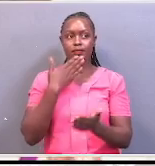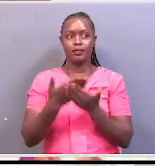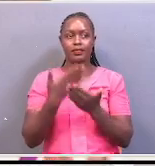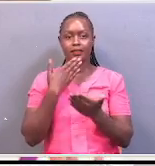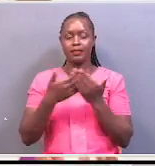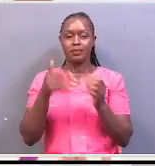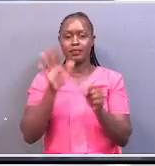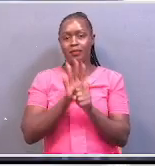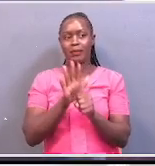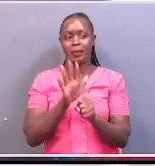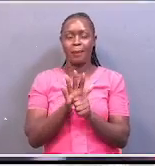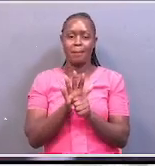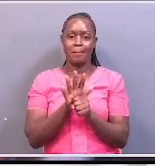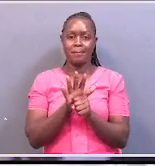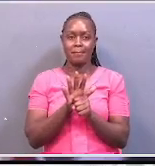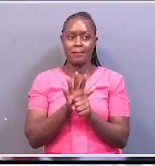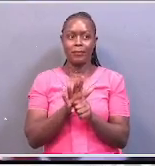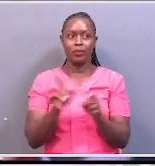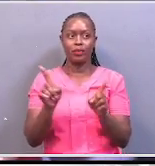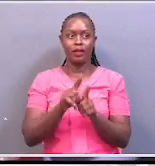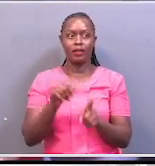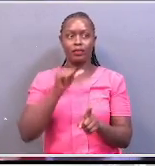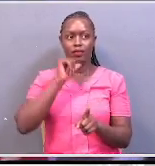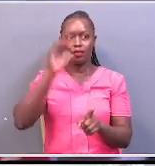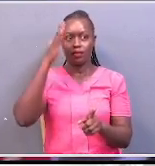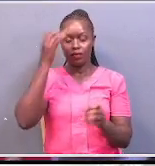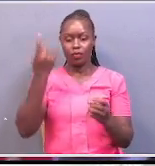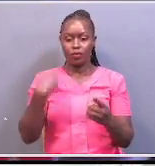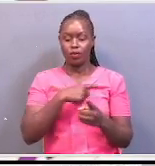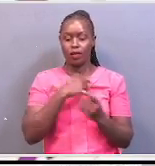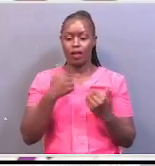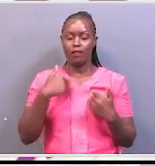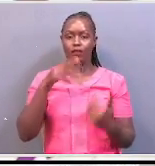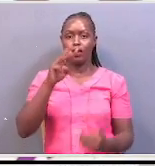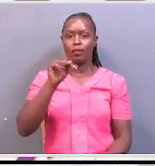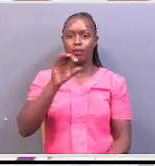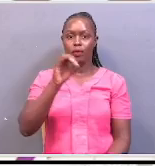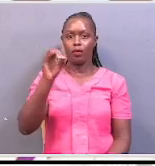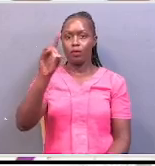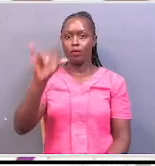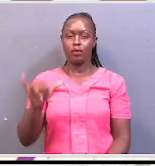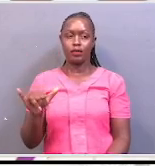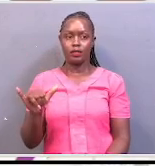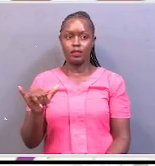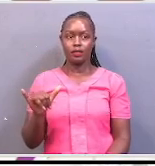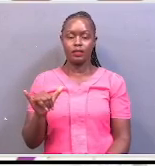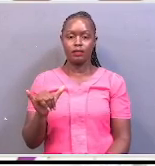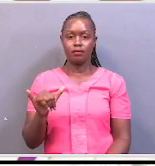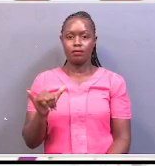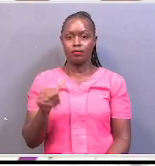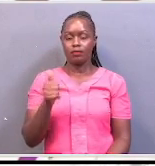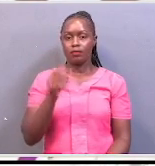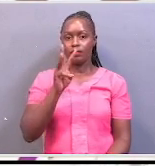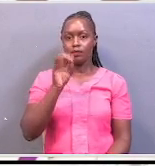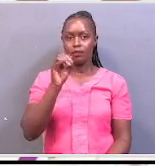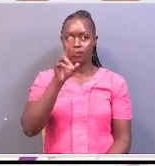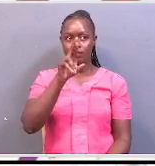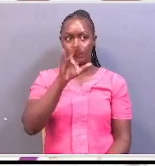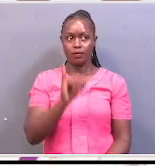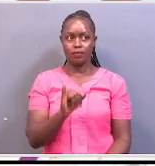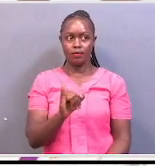brother. And I don't know whether we have Mzee Mudi Awori, who was also a Vice President to Mwai Kibaki. He